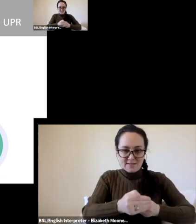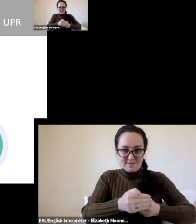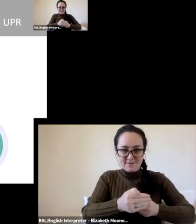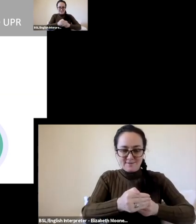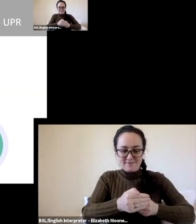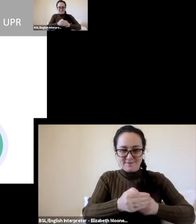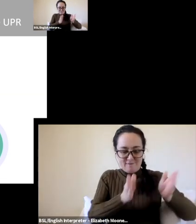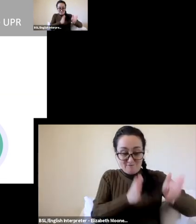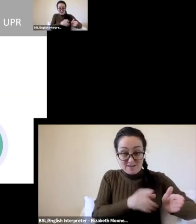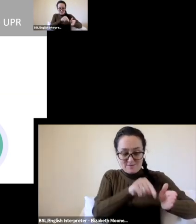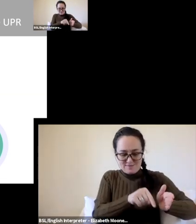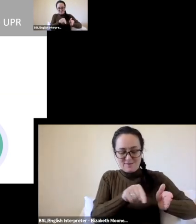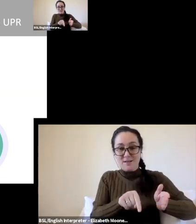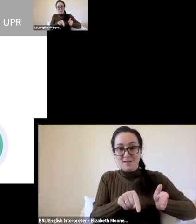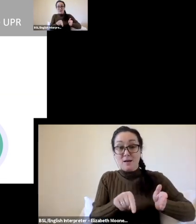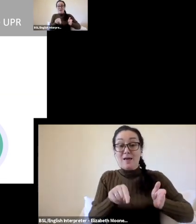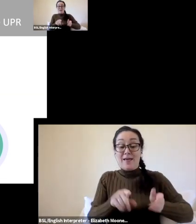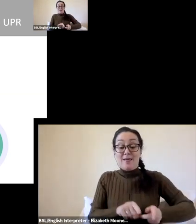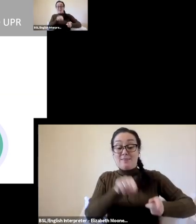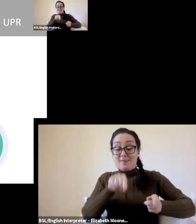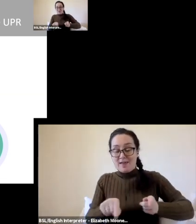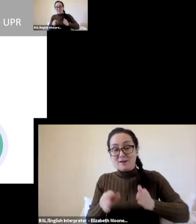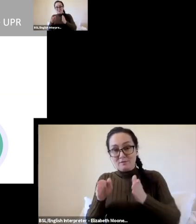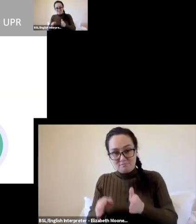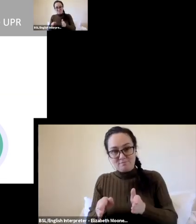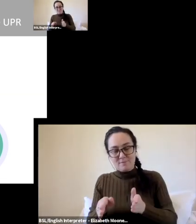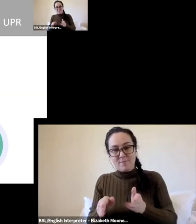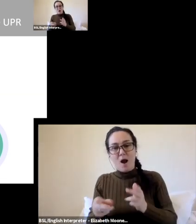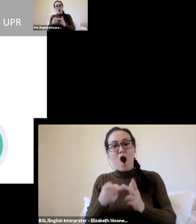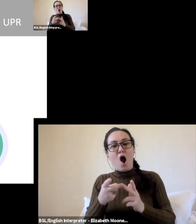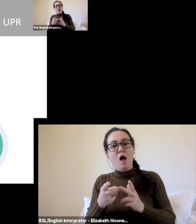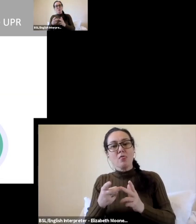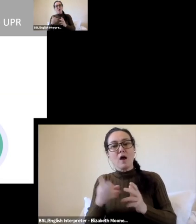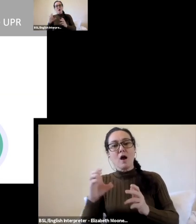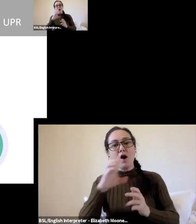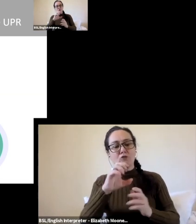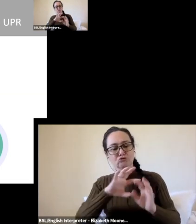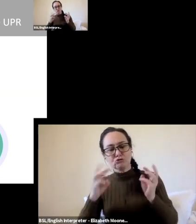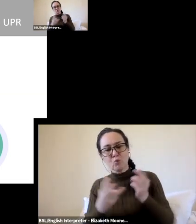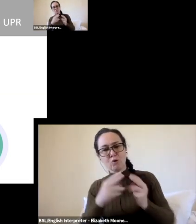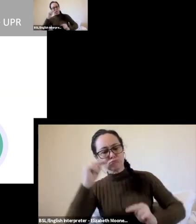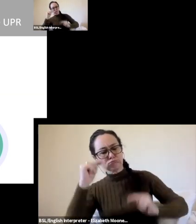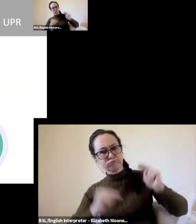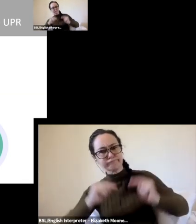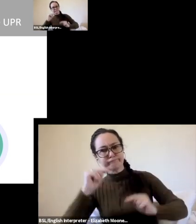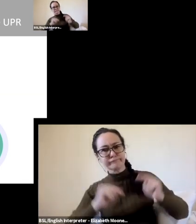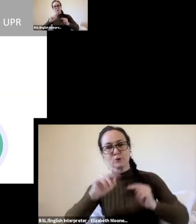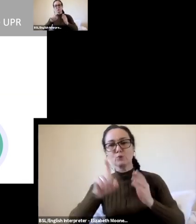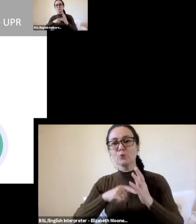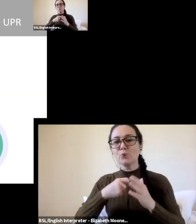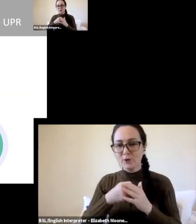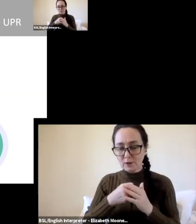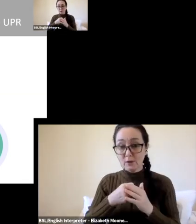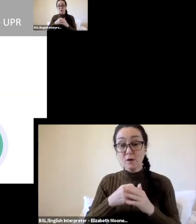That means when your country is actually being reviewed by the other countries, where you can still continue to